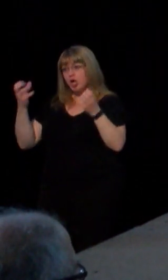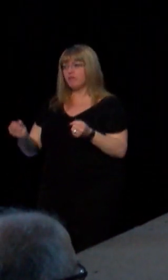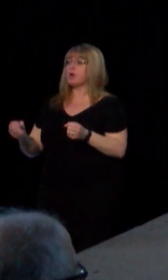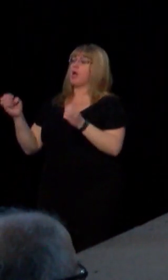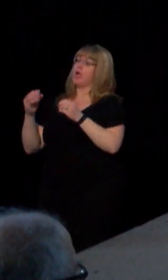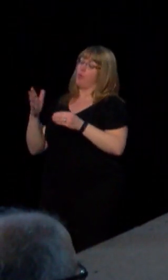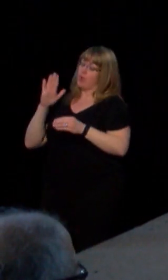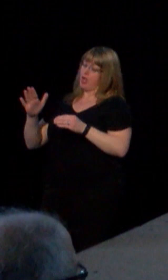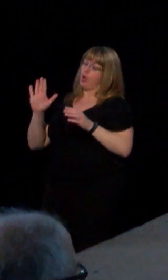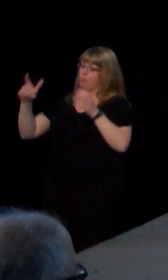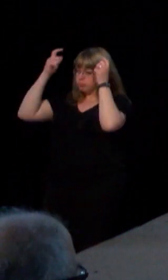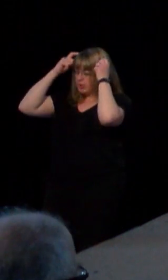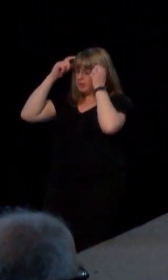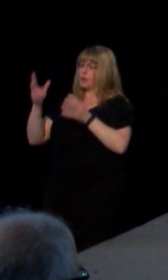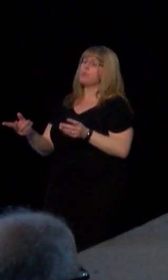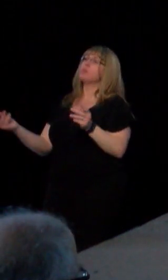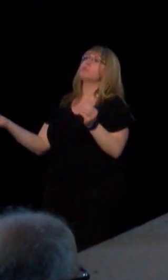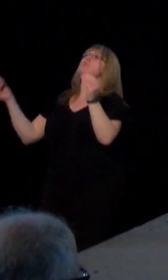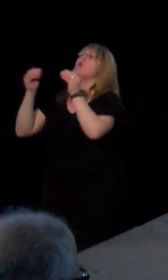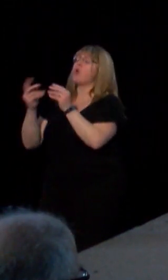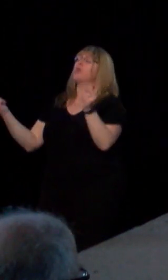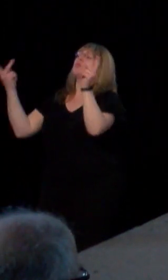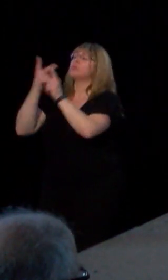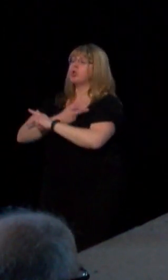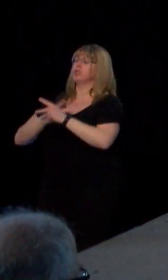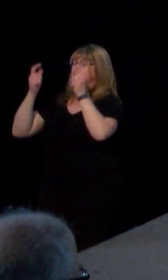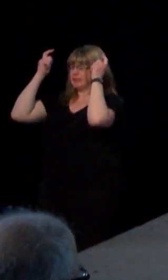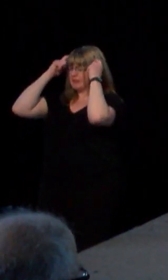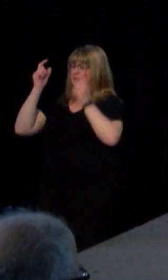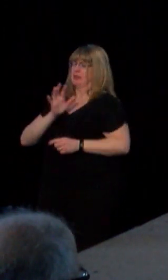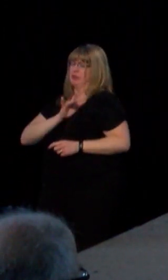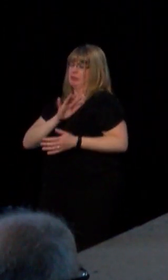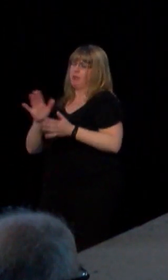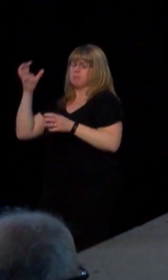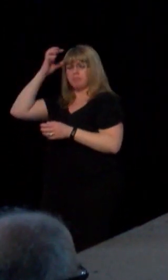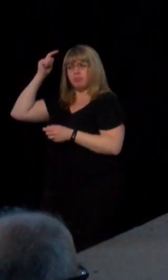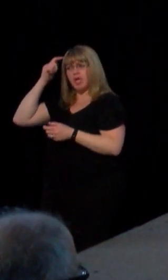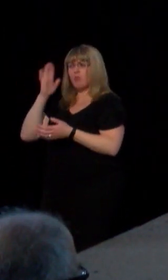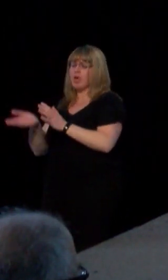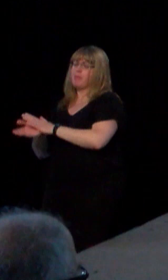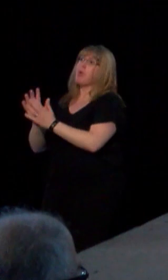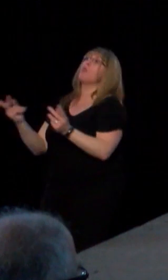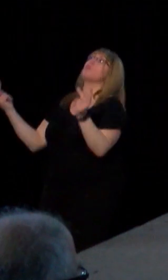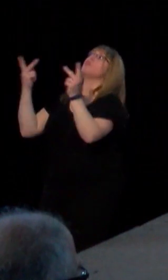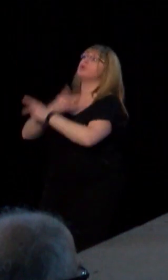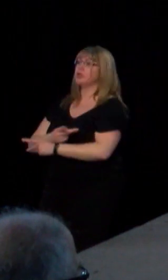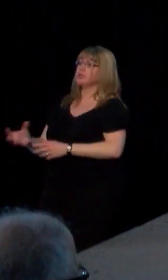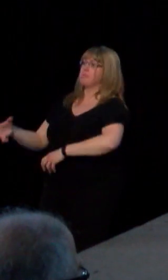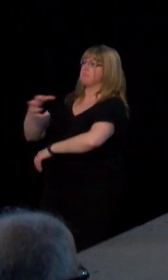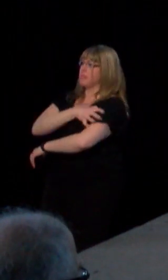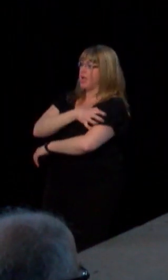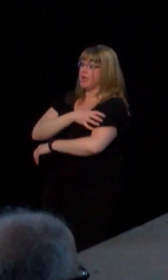pathways created in the brain, which develop stronger memory, which is why children who are